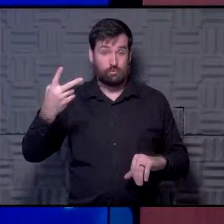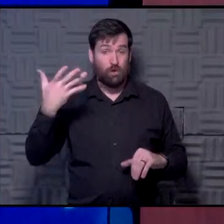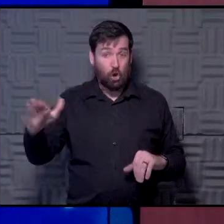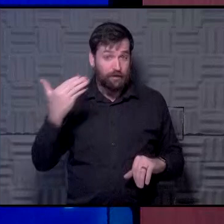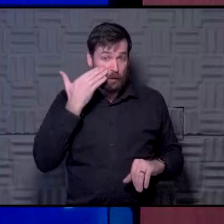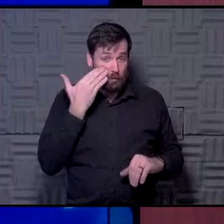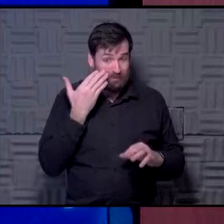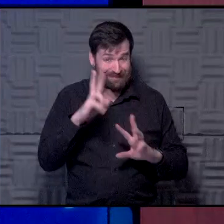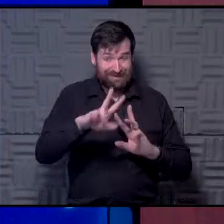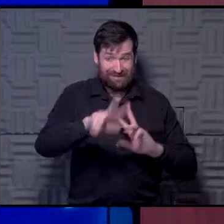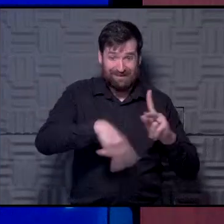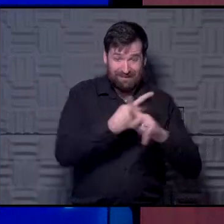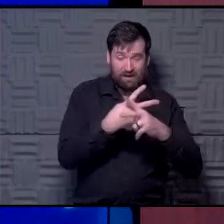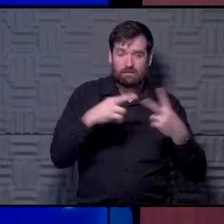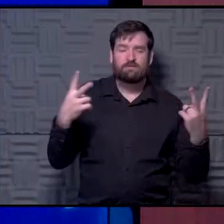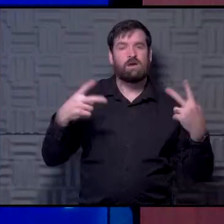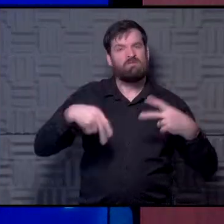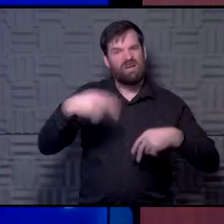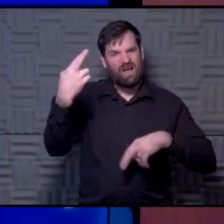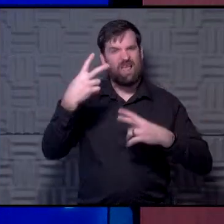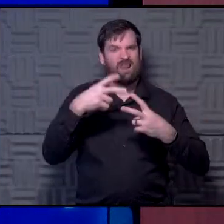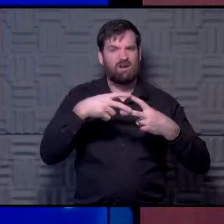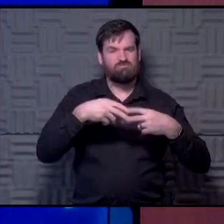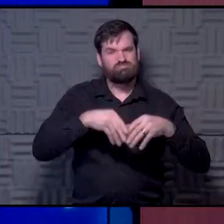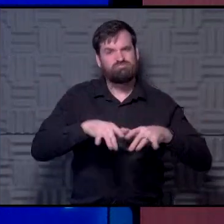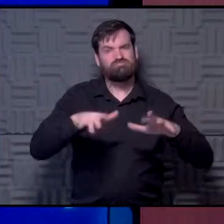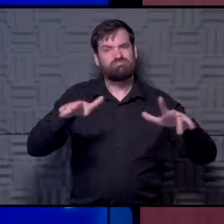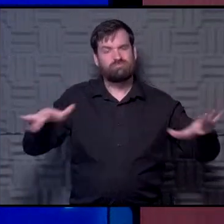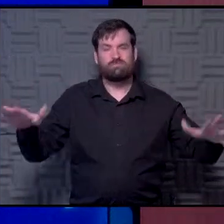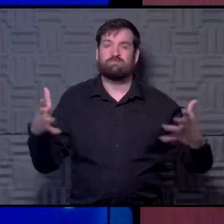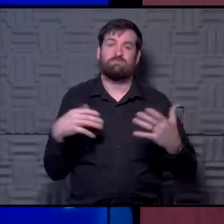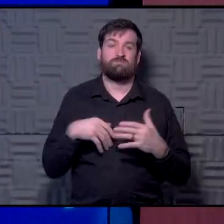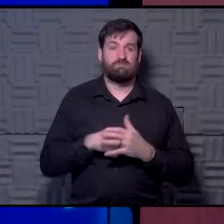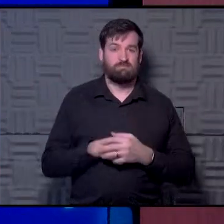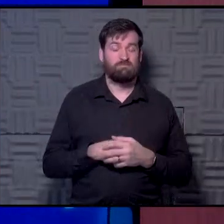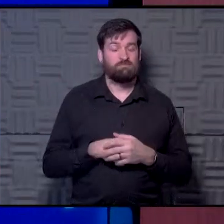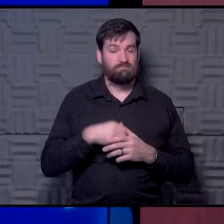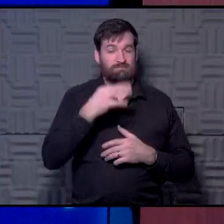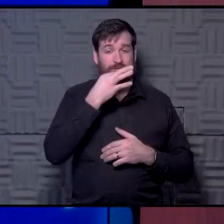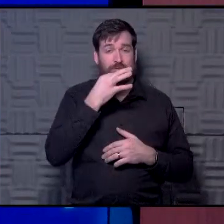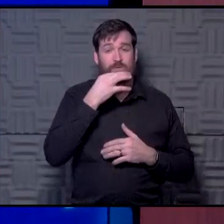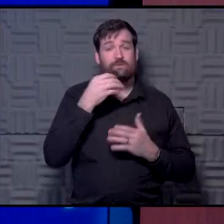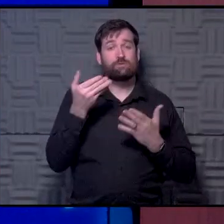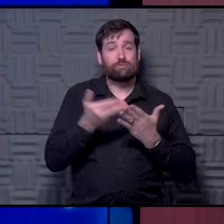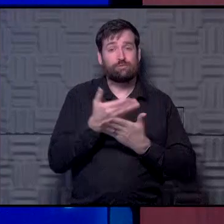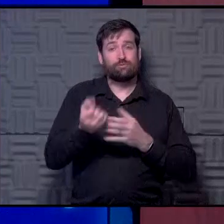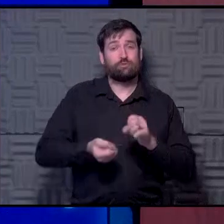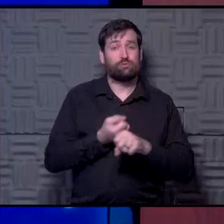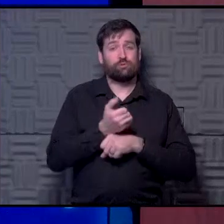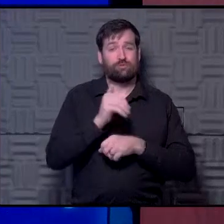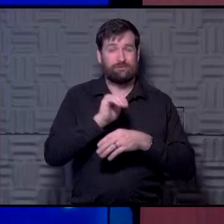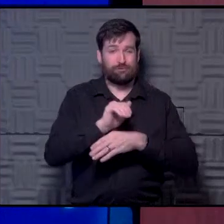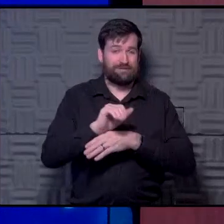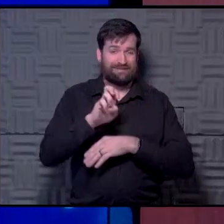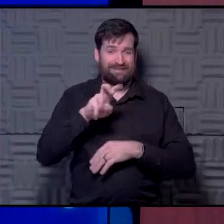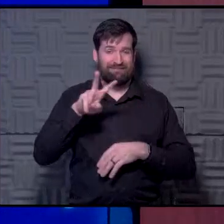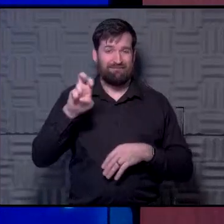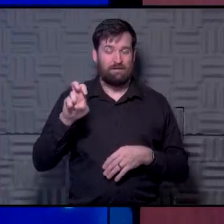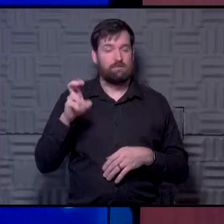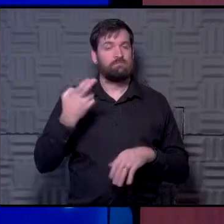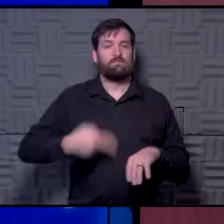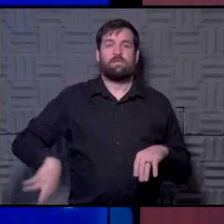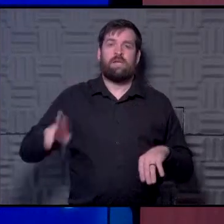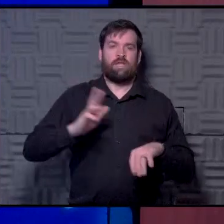form is still highly transmissible. So you're coming up on New Year's Eve. There is a